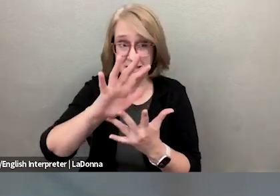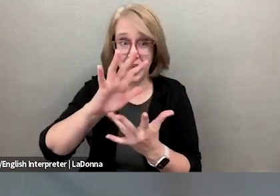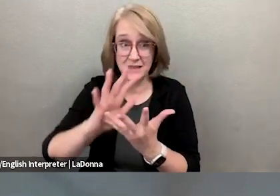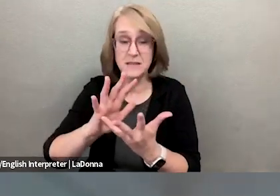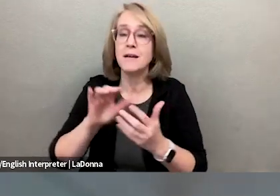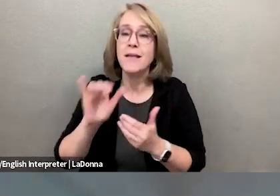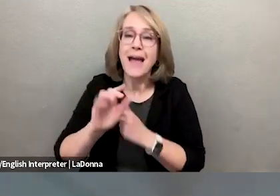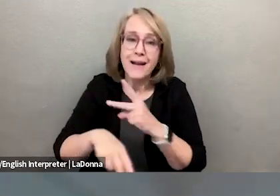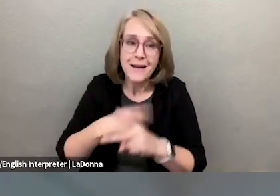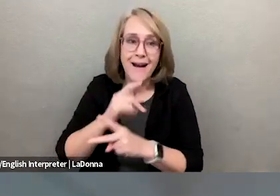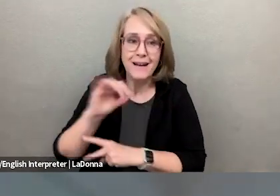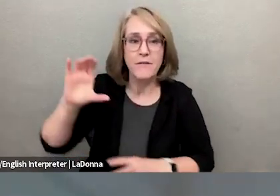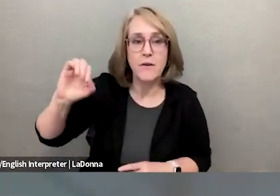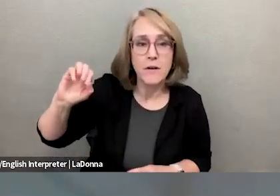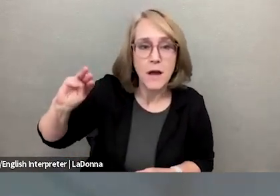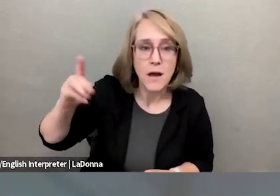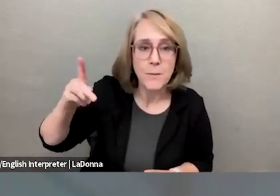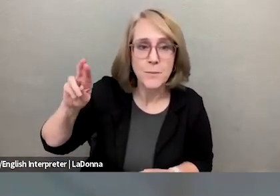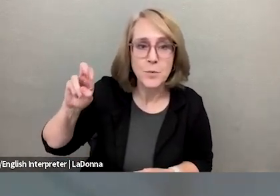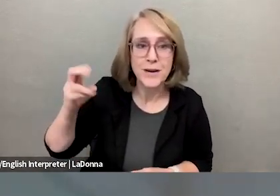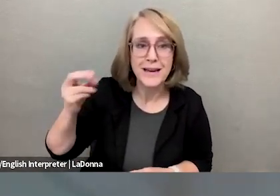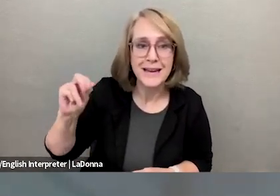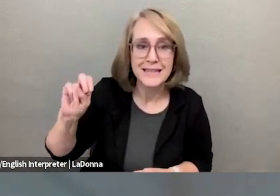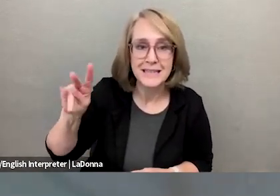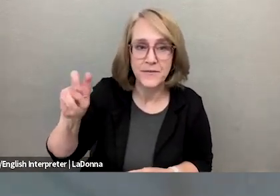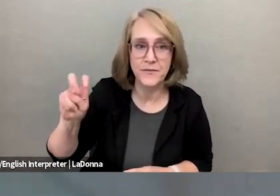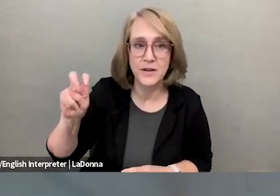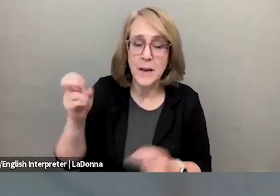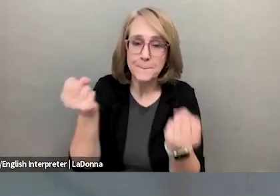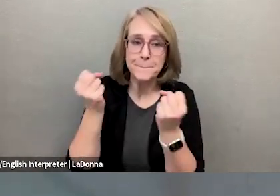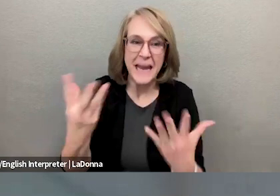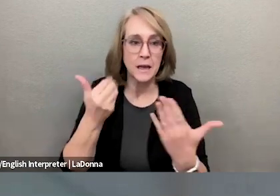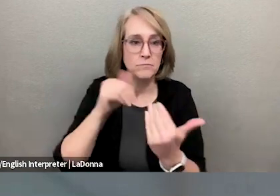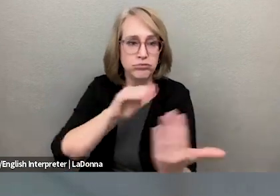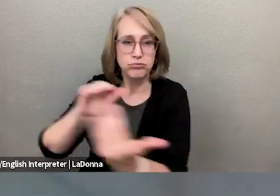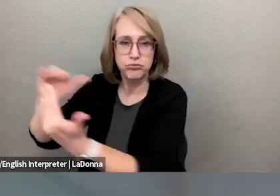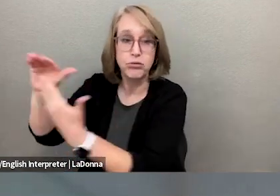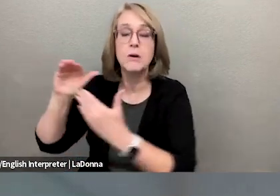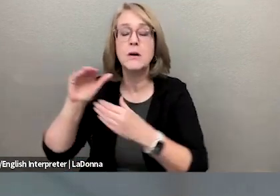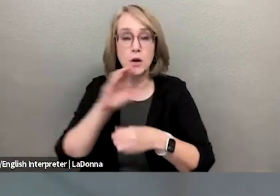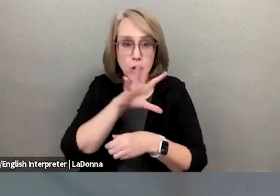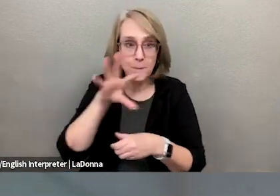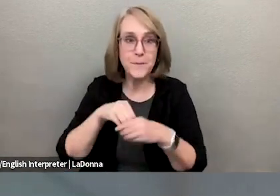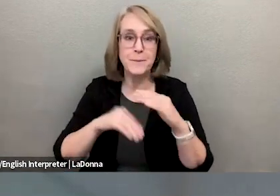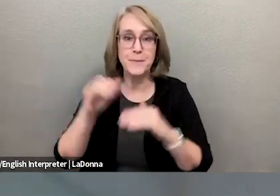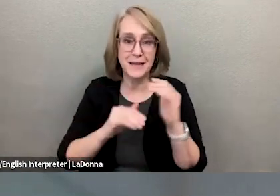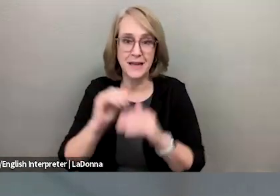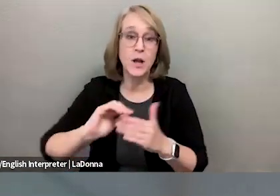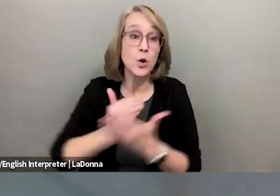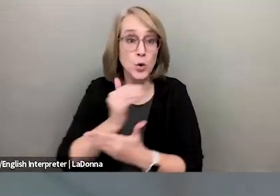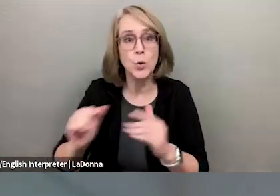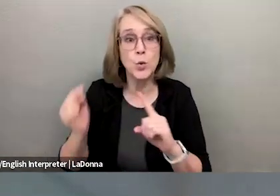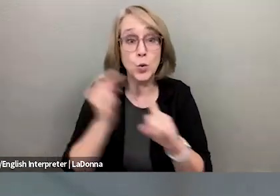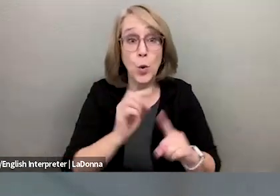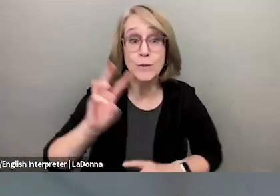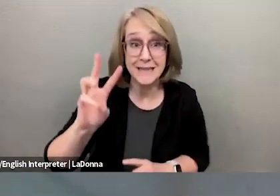type of comprehensive approach that is needed and that could be built into a new Goal 6 on